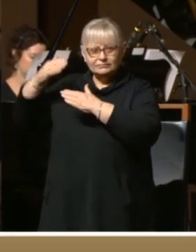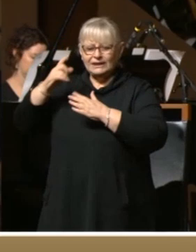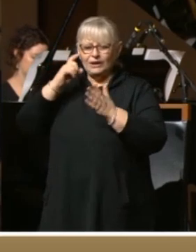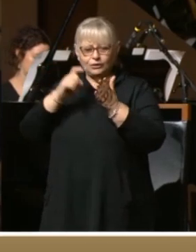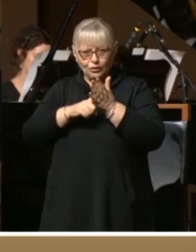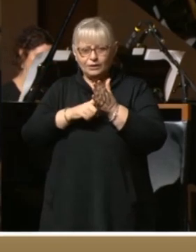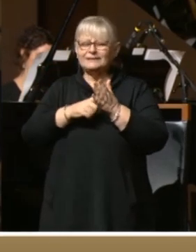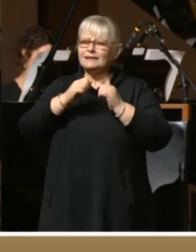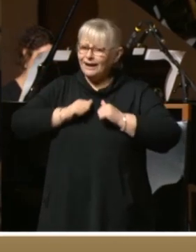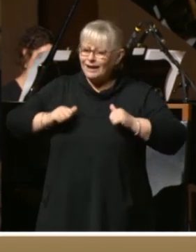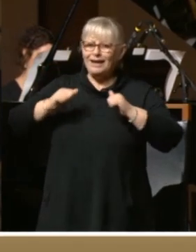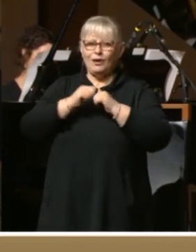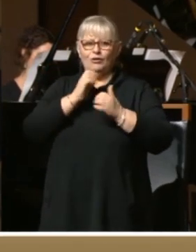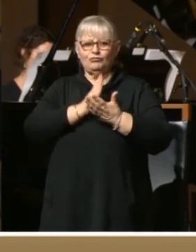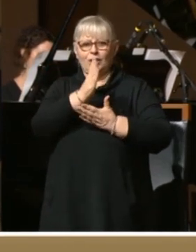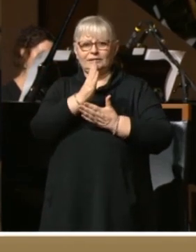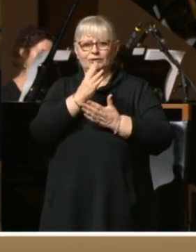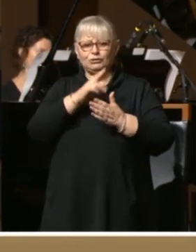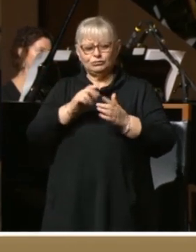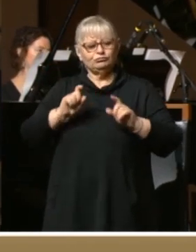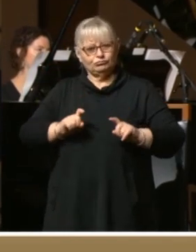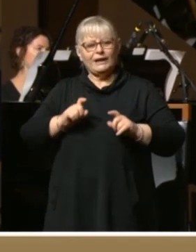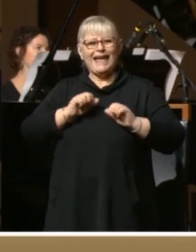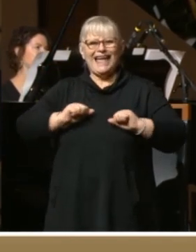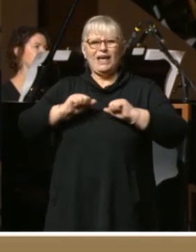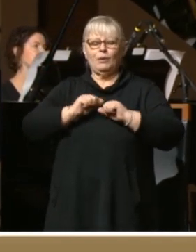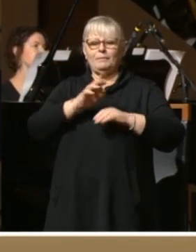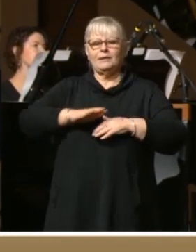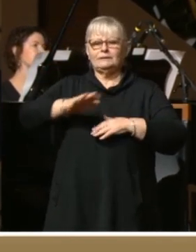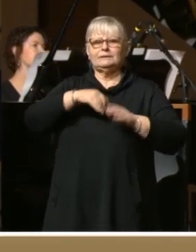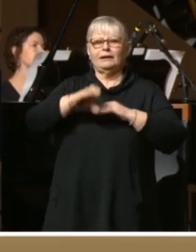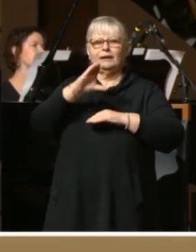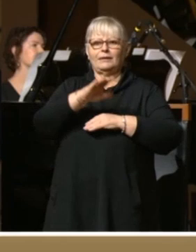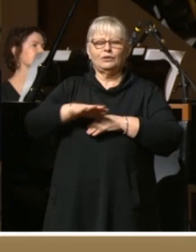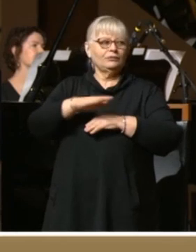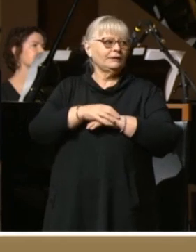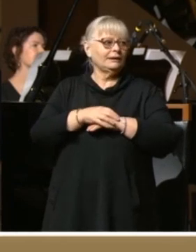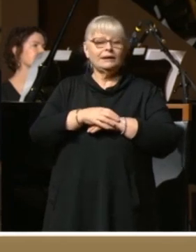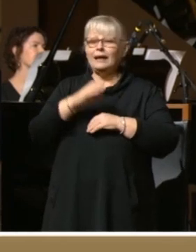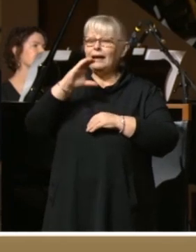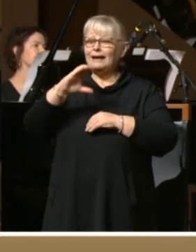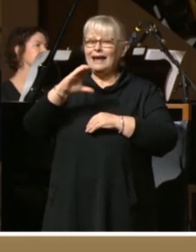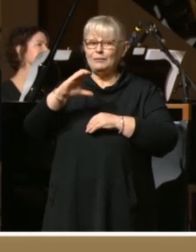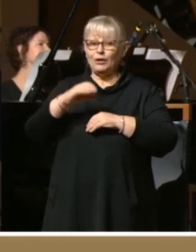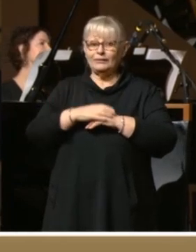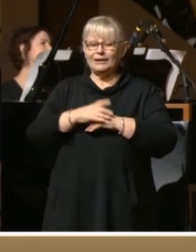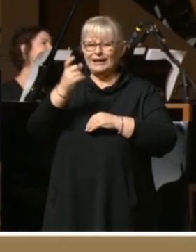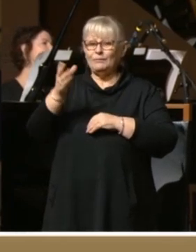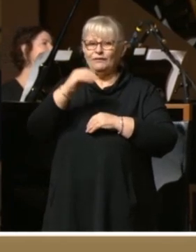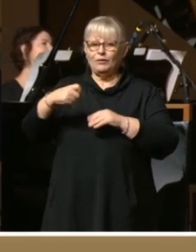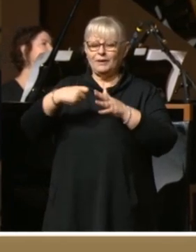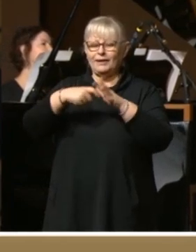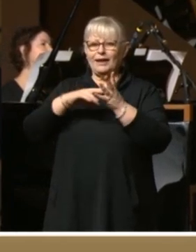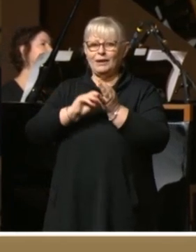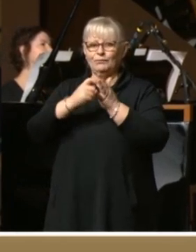rights to declare our special place in the pre and post history of the Canberra region. The name Canberra is derived from the name of our